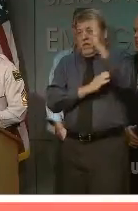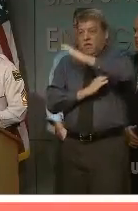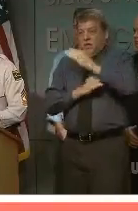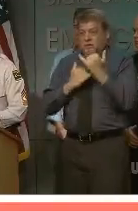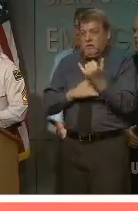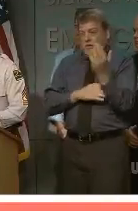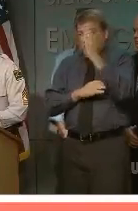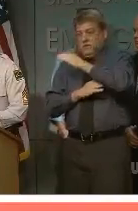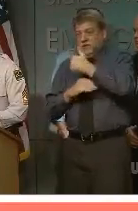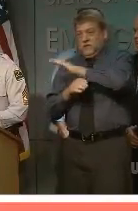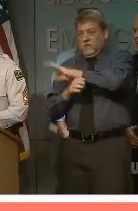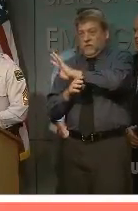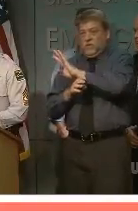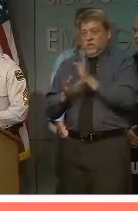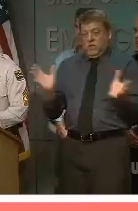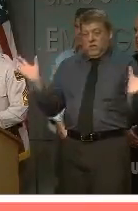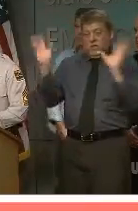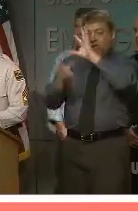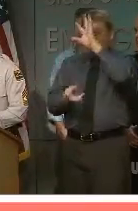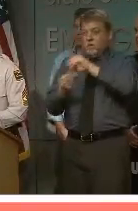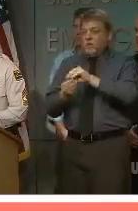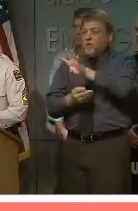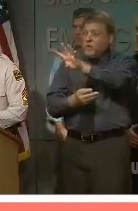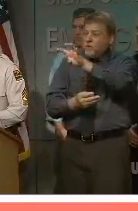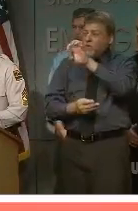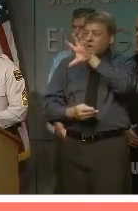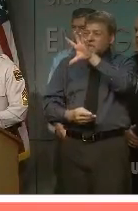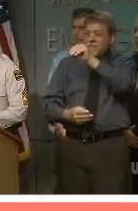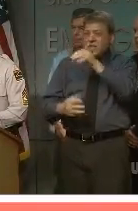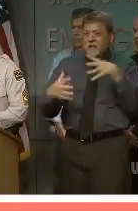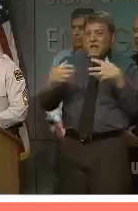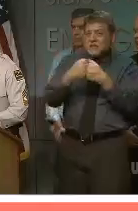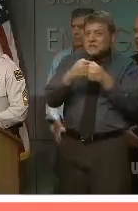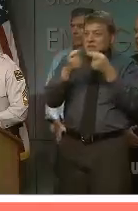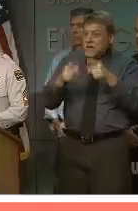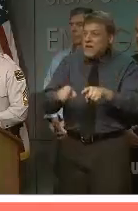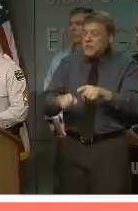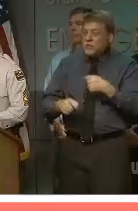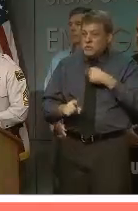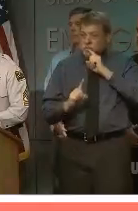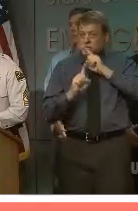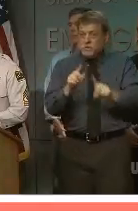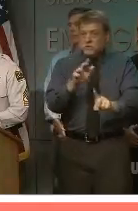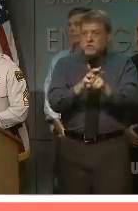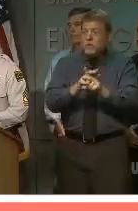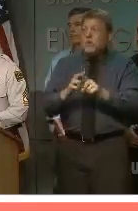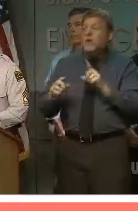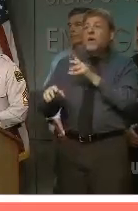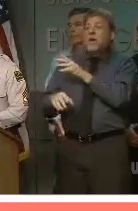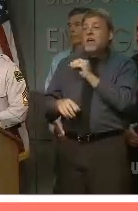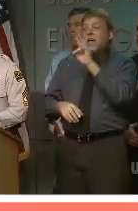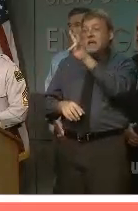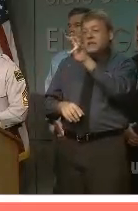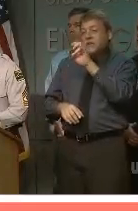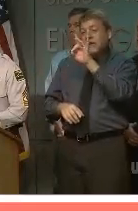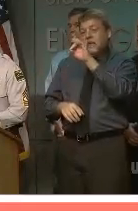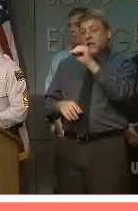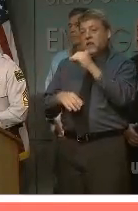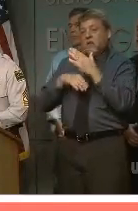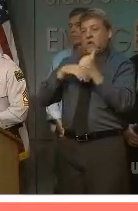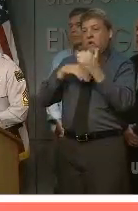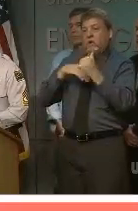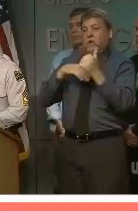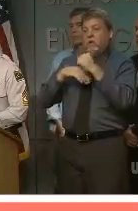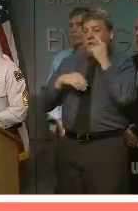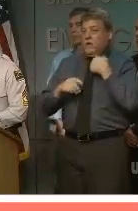p.m. today, this afternoon, has responded to 450 collisions and approximately 780 calls for service, and that number